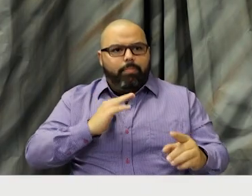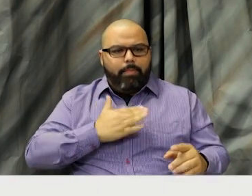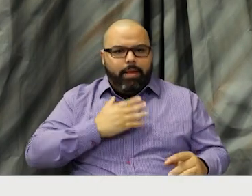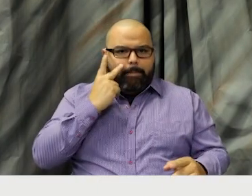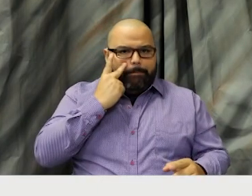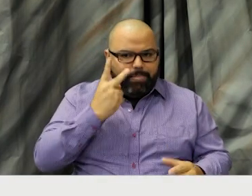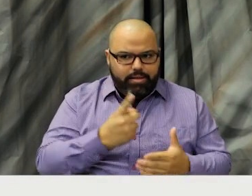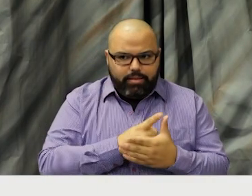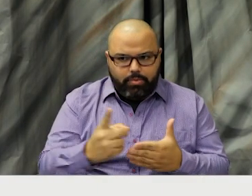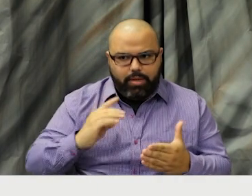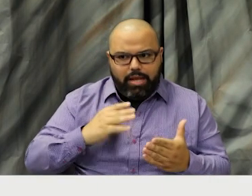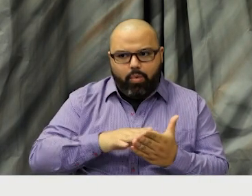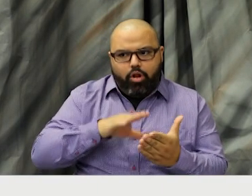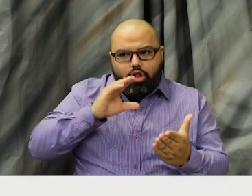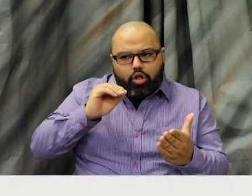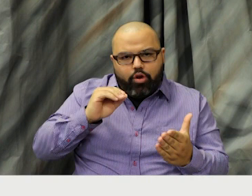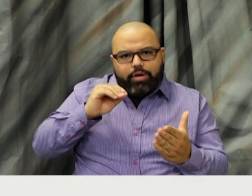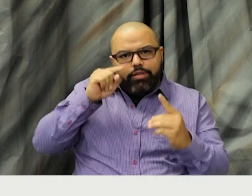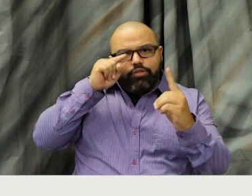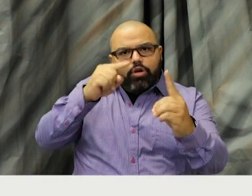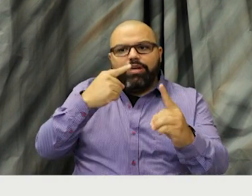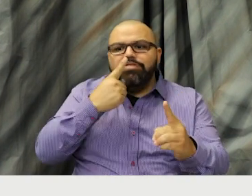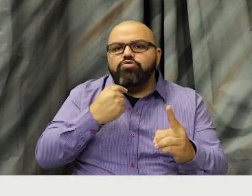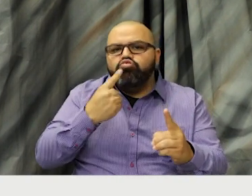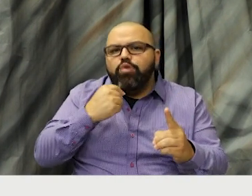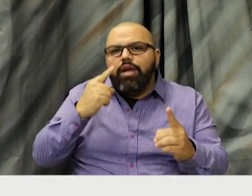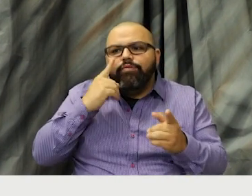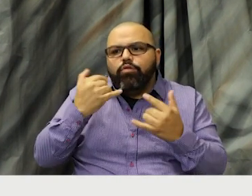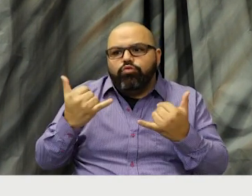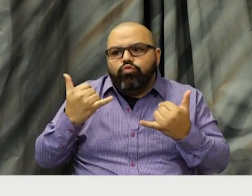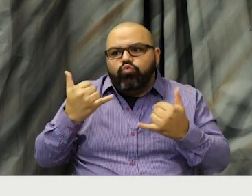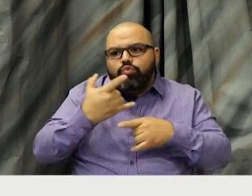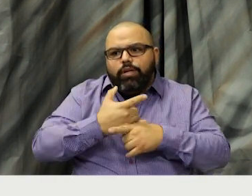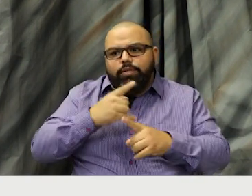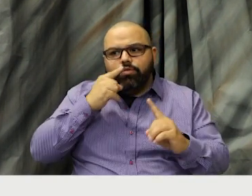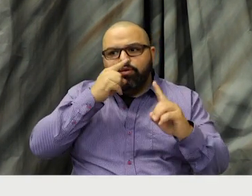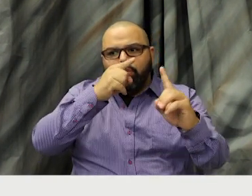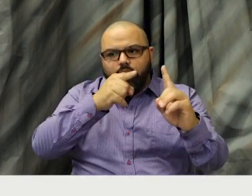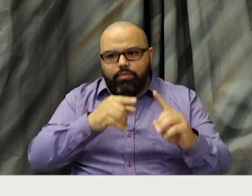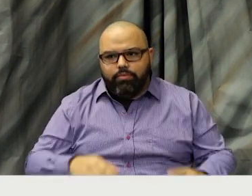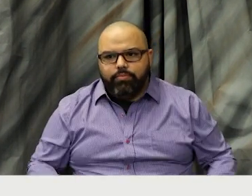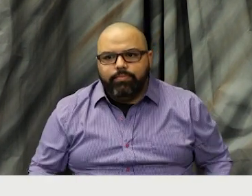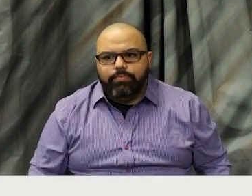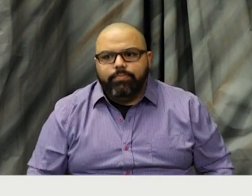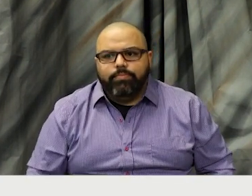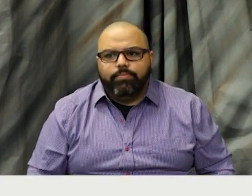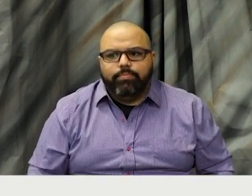week, our learning target is read by our students as today's goal.